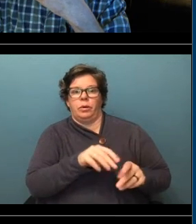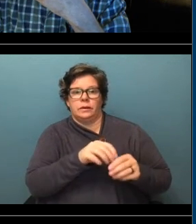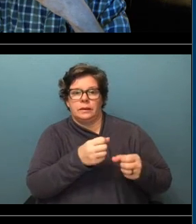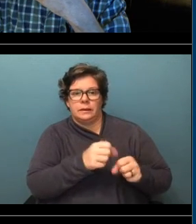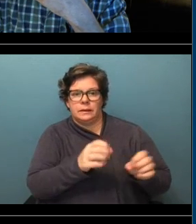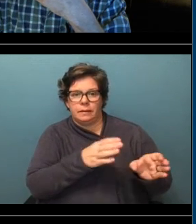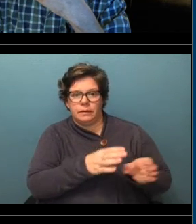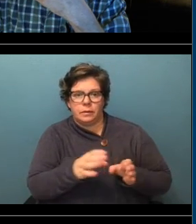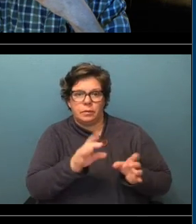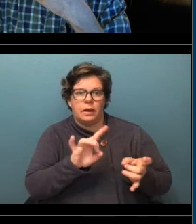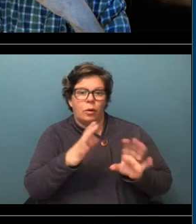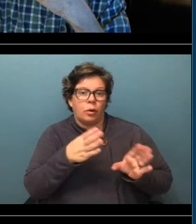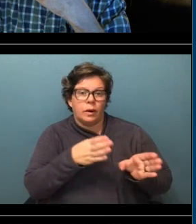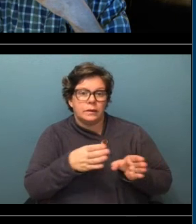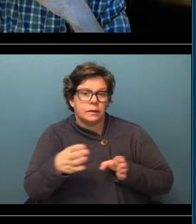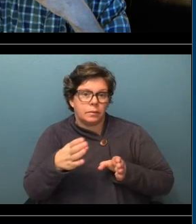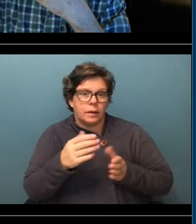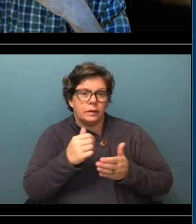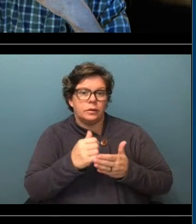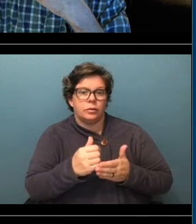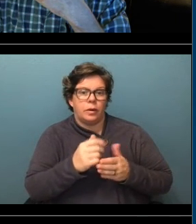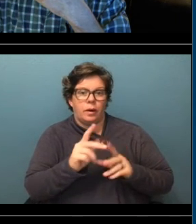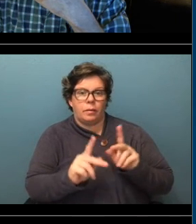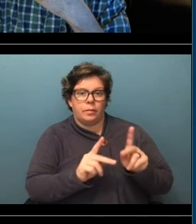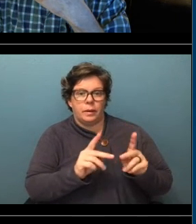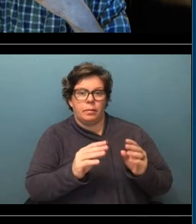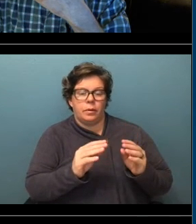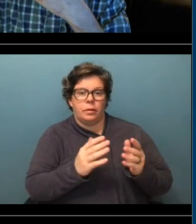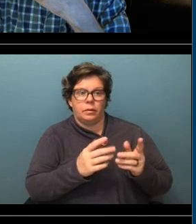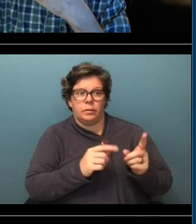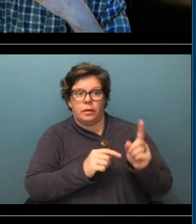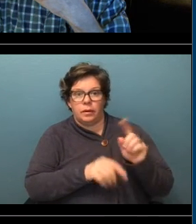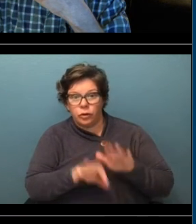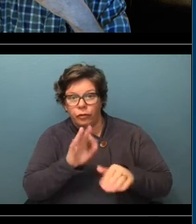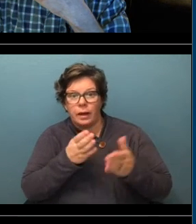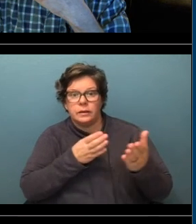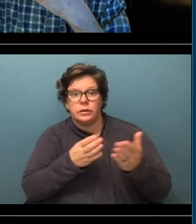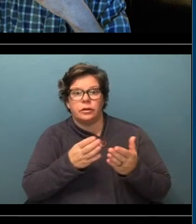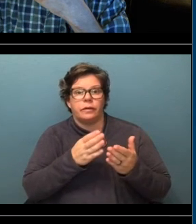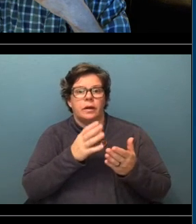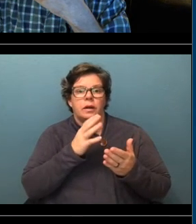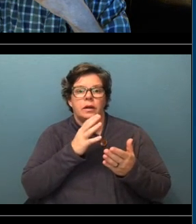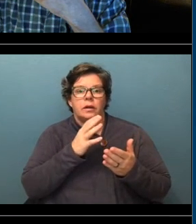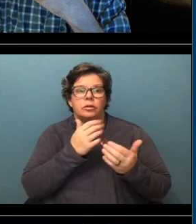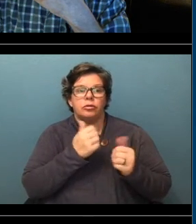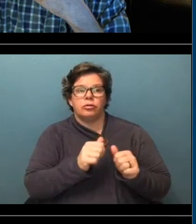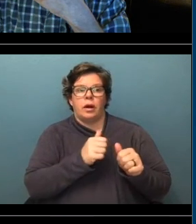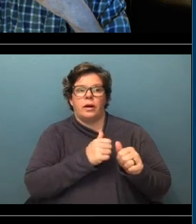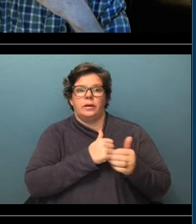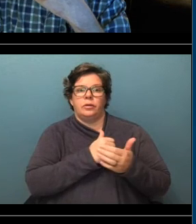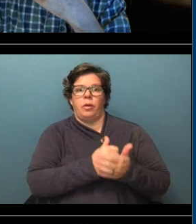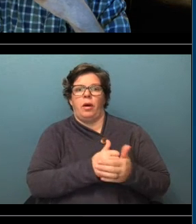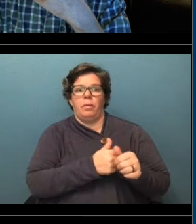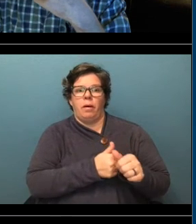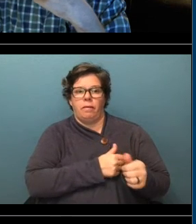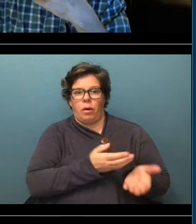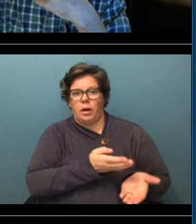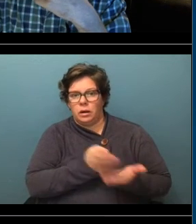crisis plans to try to get people in for services, again, to divert away from any unnecessary hospitalizations.